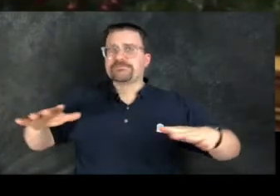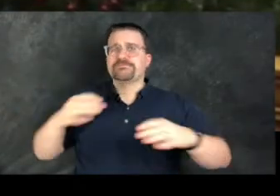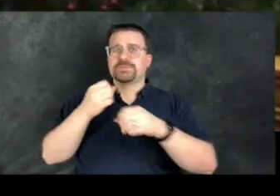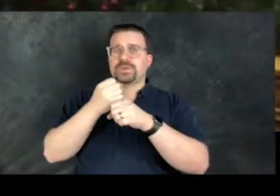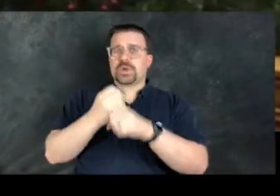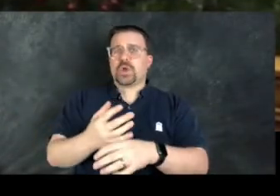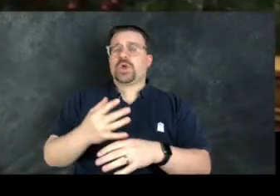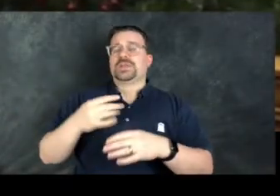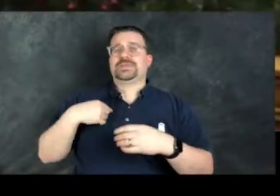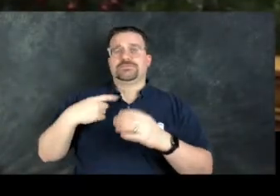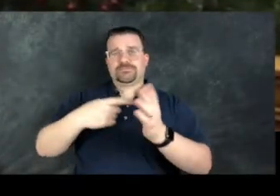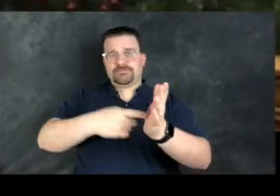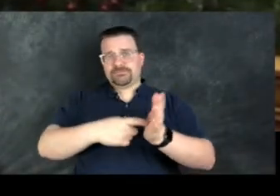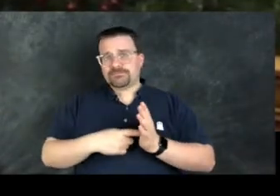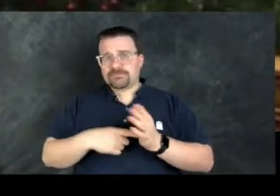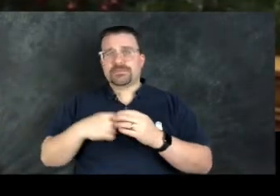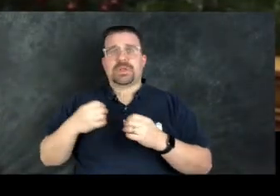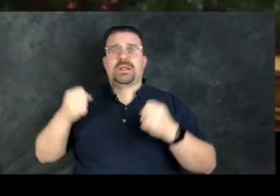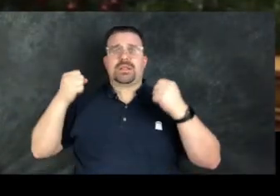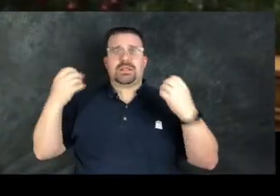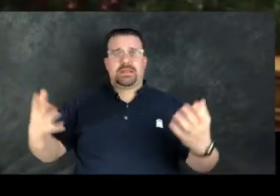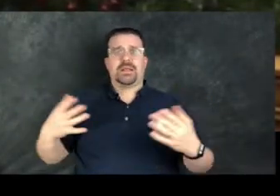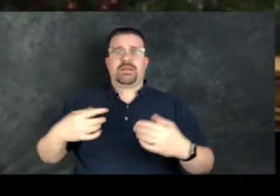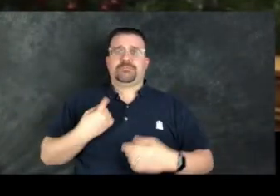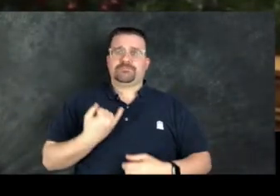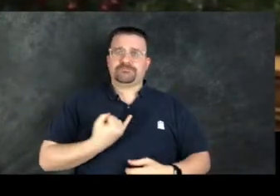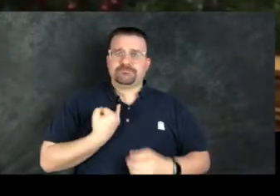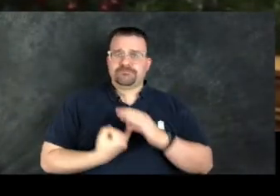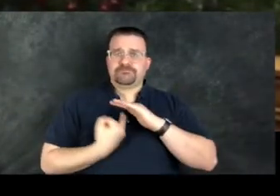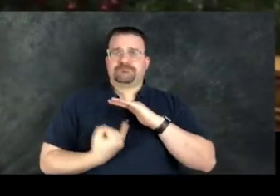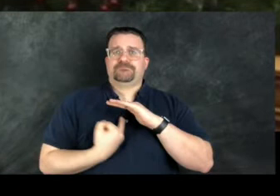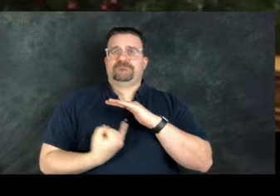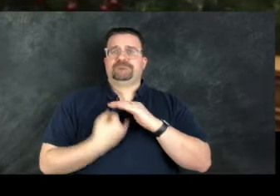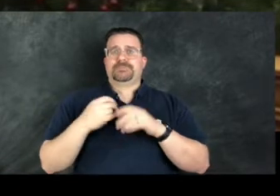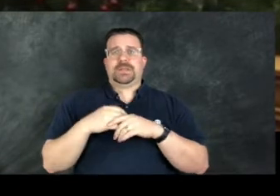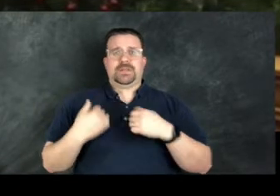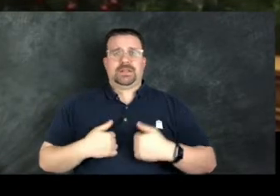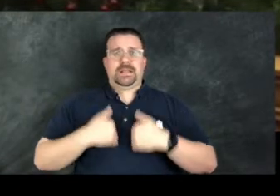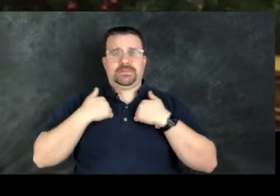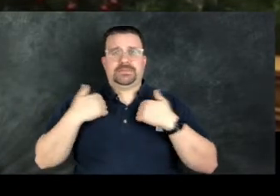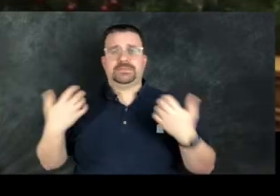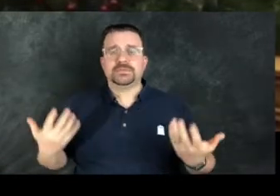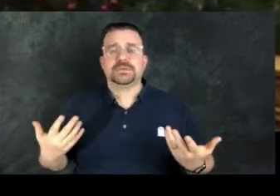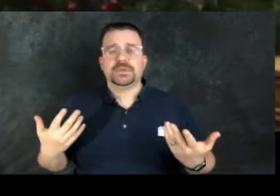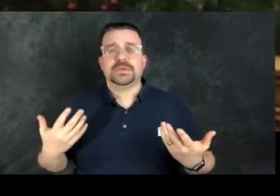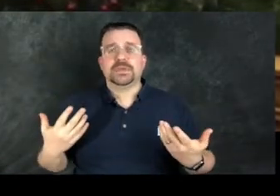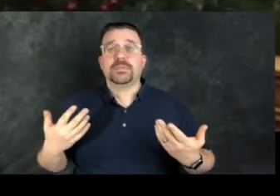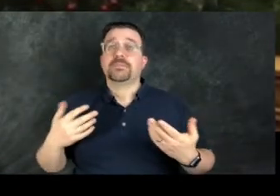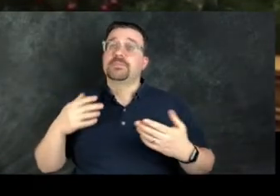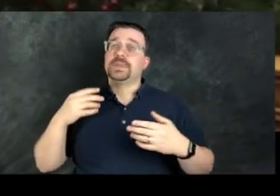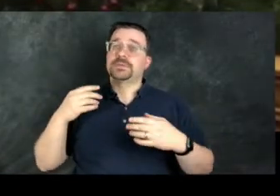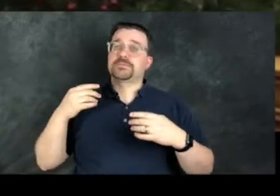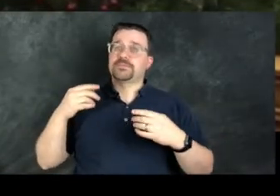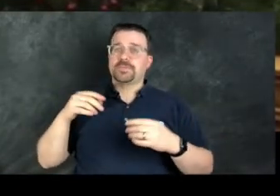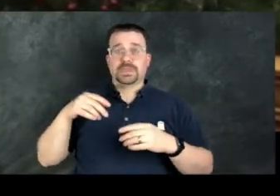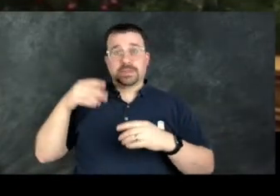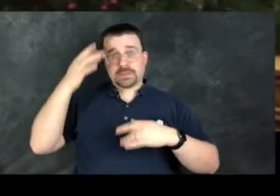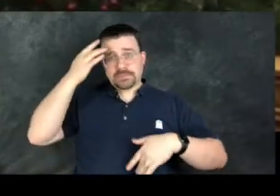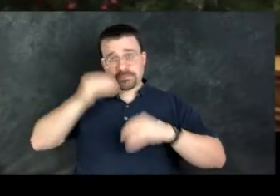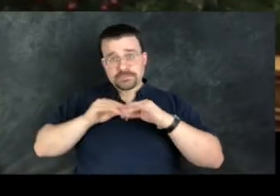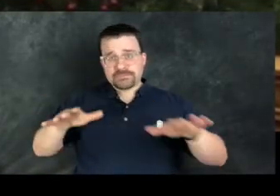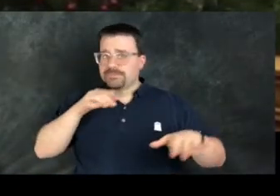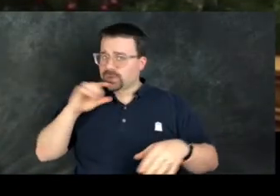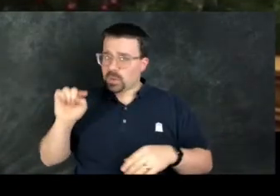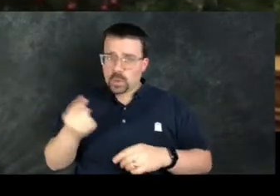and required a great amount of isolation in our lives. But the pandemic is not the only source